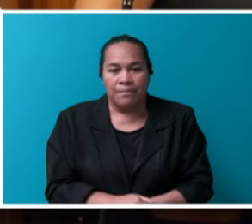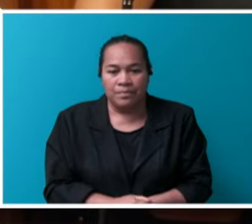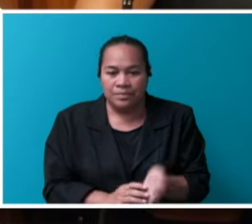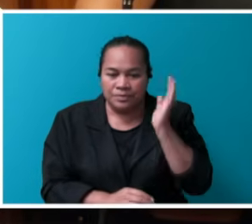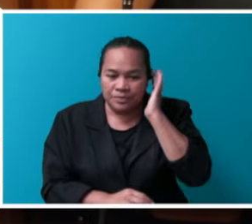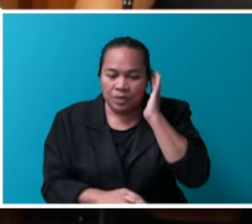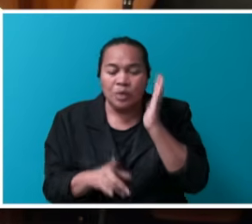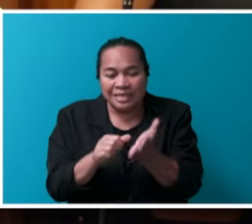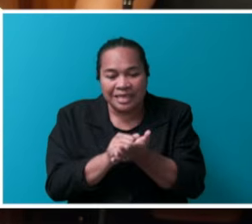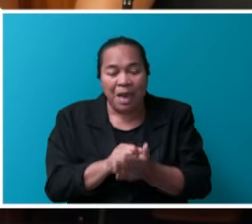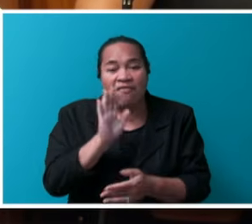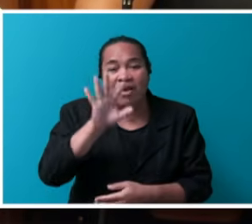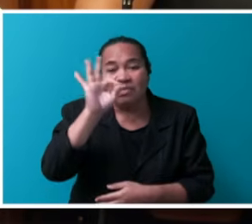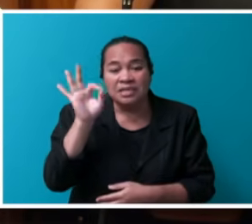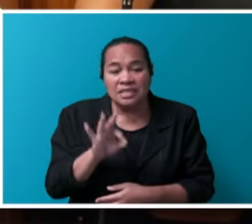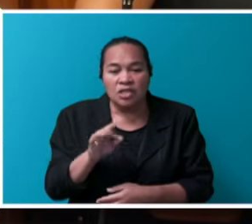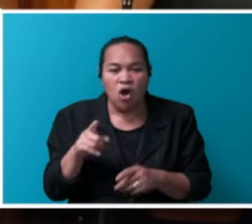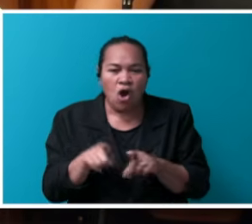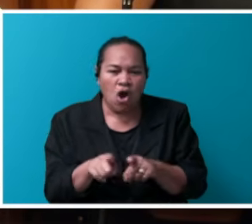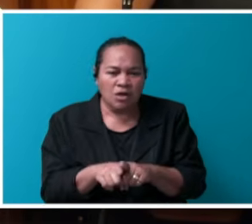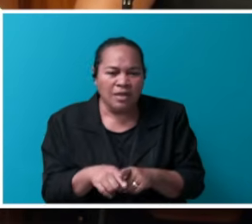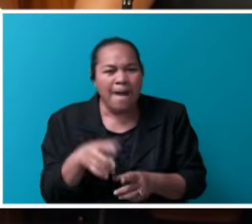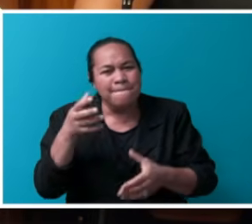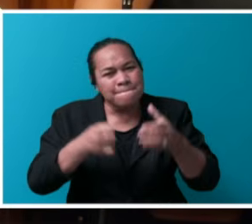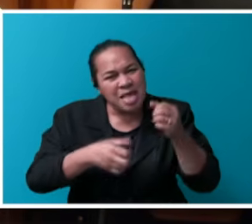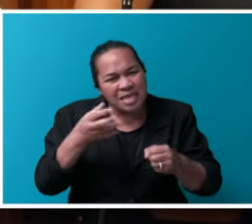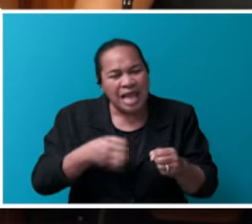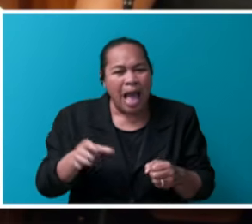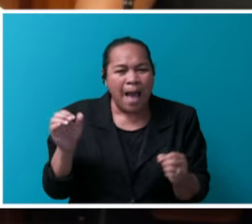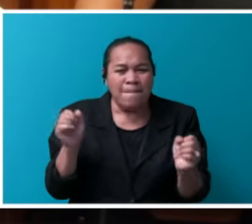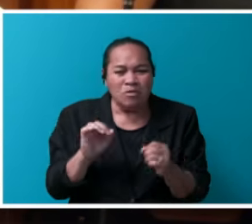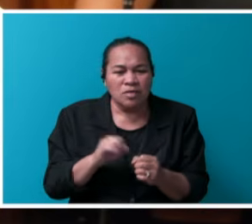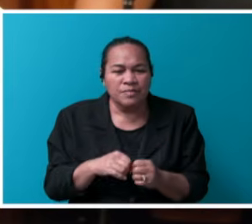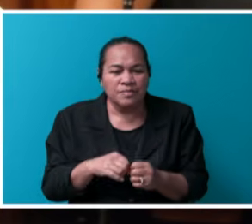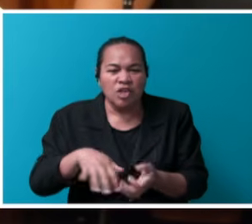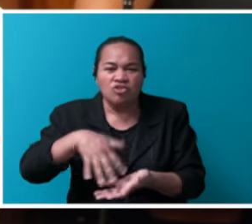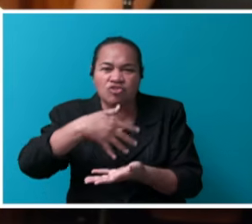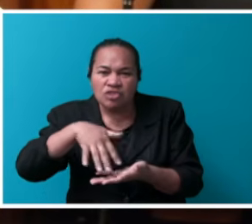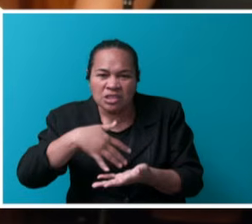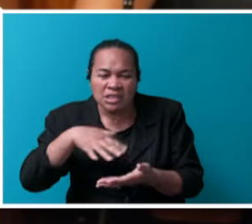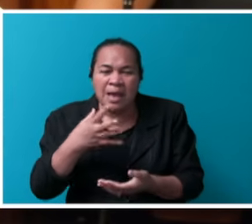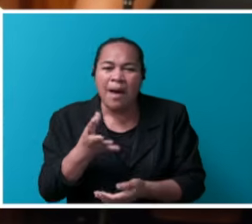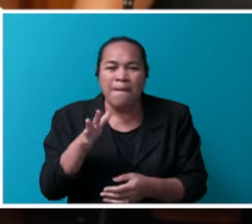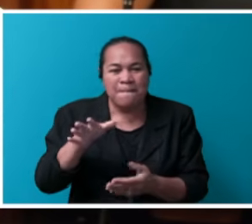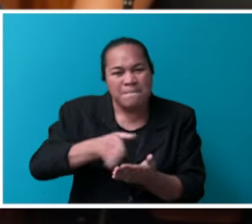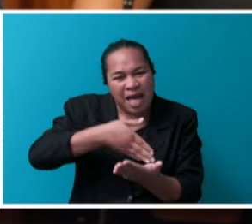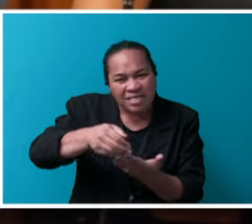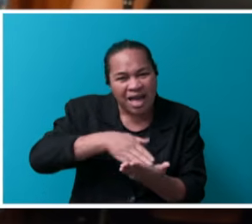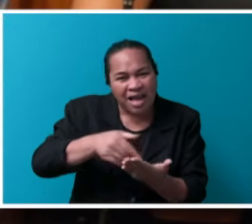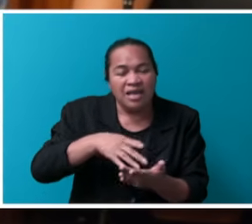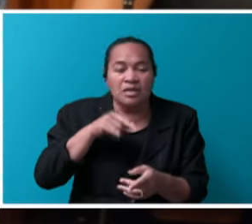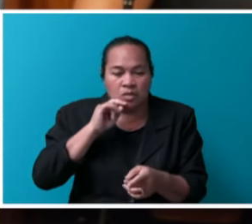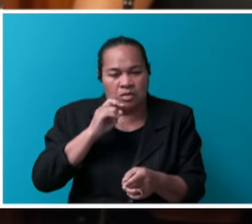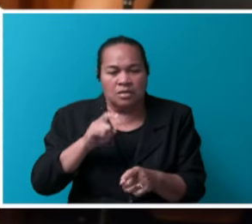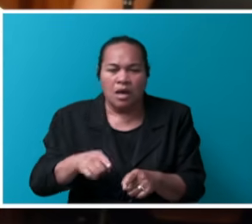maintain the 5% duty on dairy products like liquid milk, powdered milk, yogurt, cheese, and butter. These products, Mr. Speaker, used